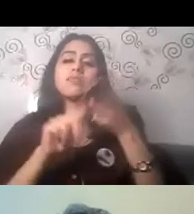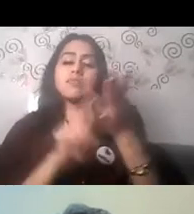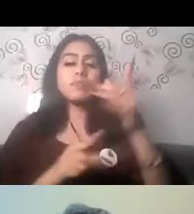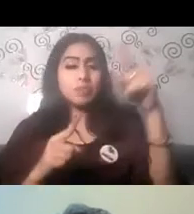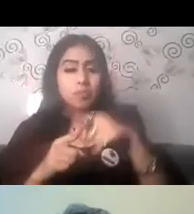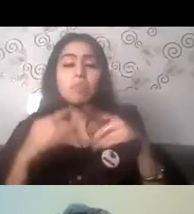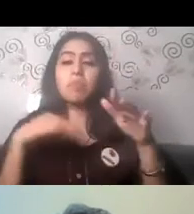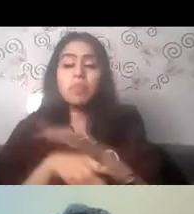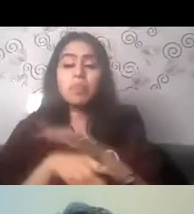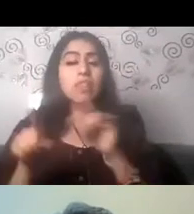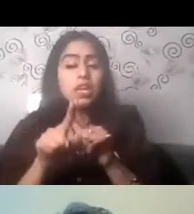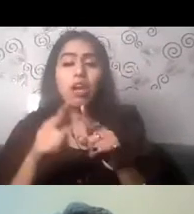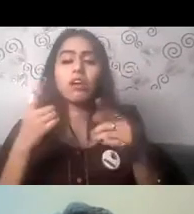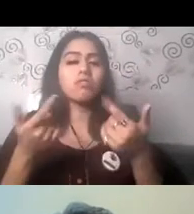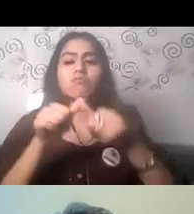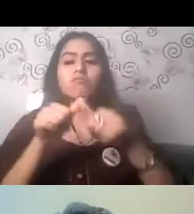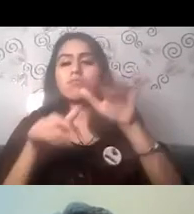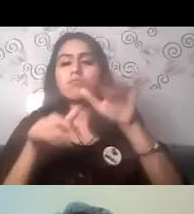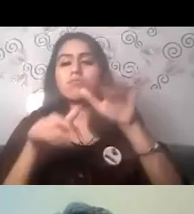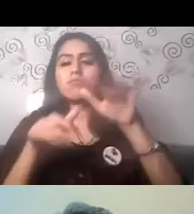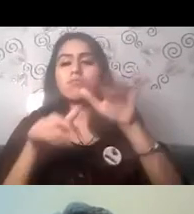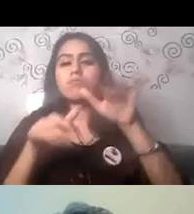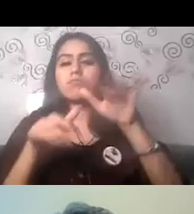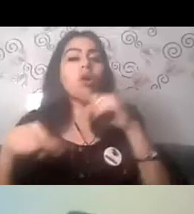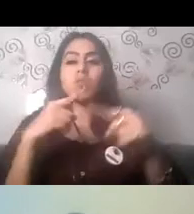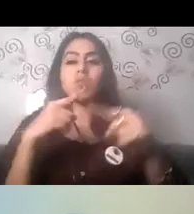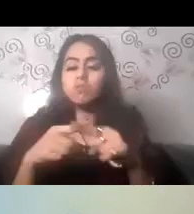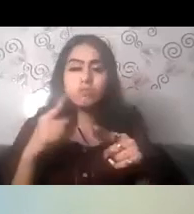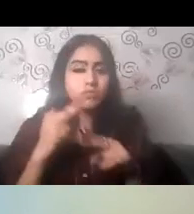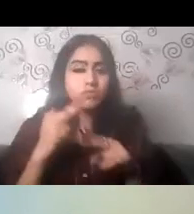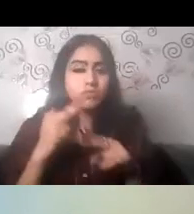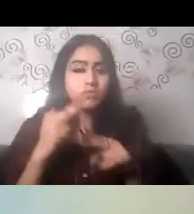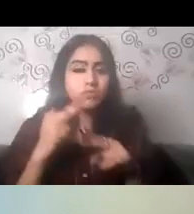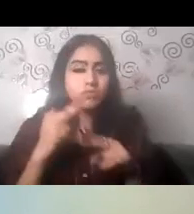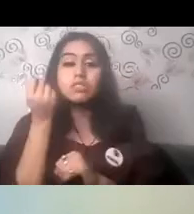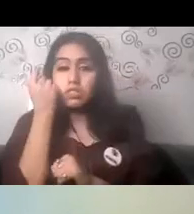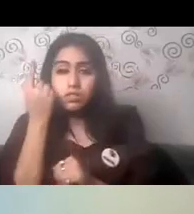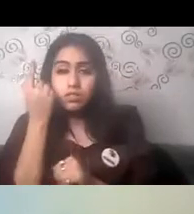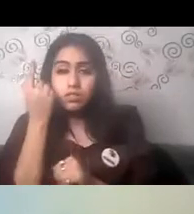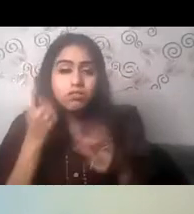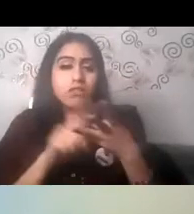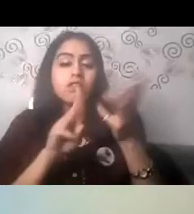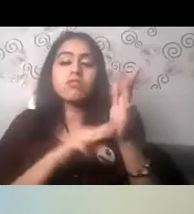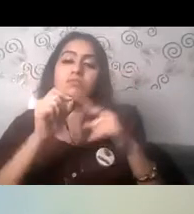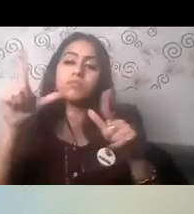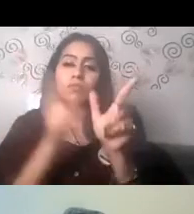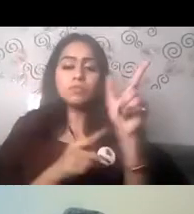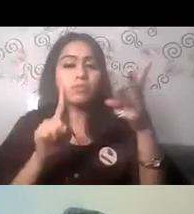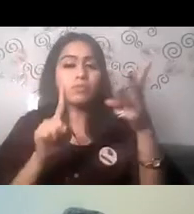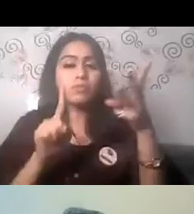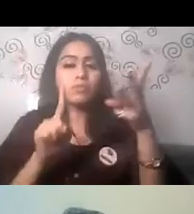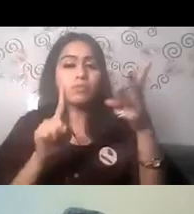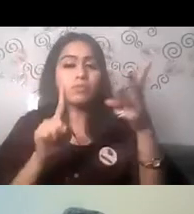active, about employers understanding that being a good employer in the